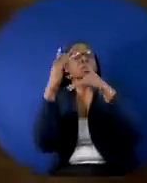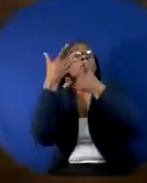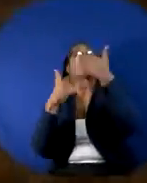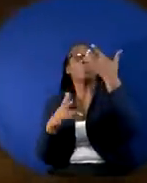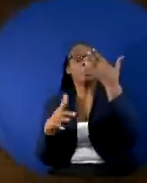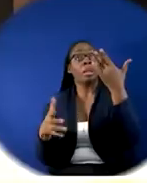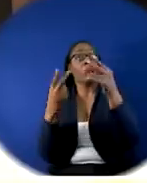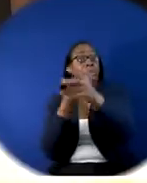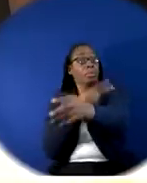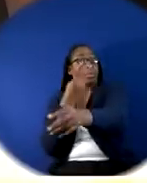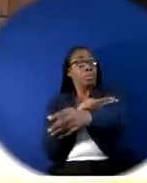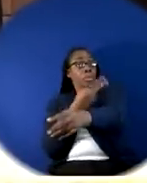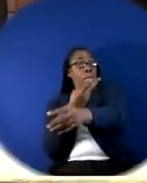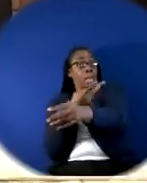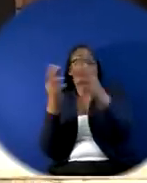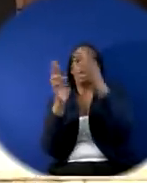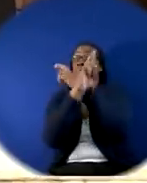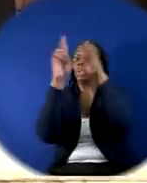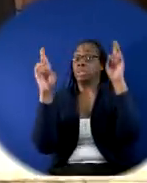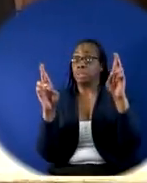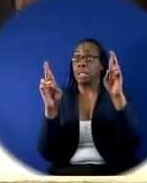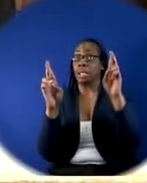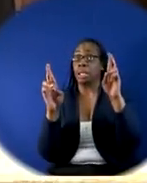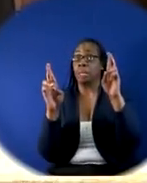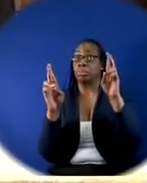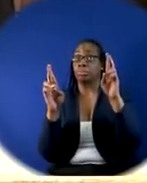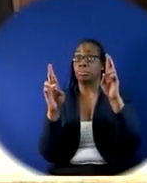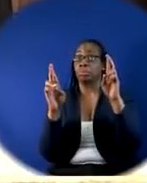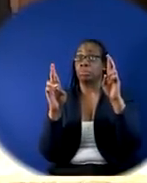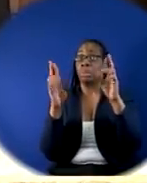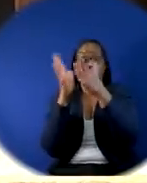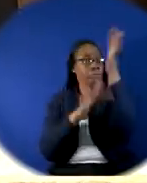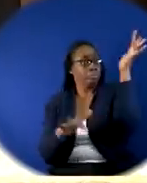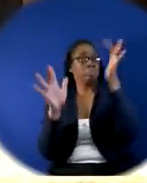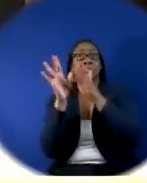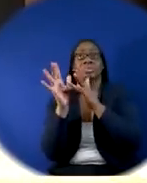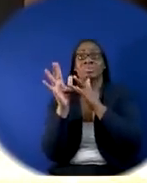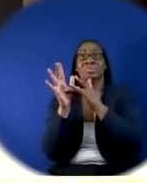the Lamb, the redeemed by the blood of Jesus.